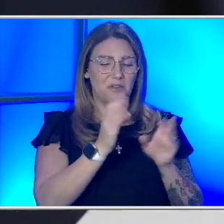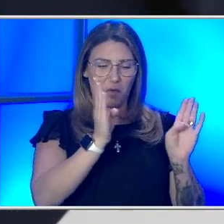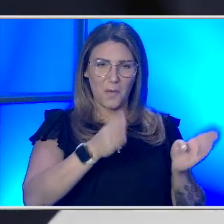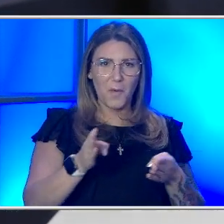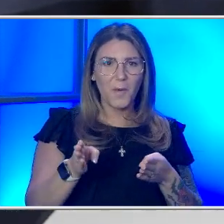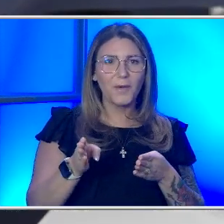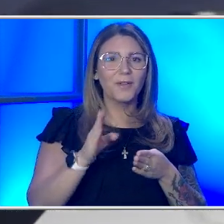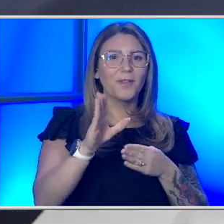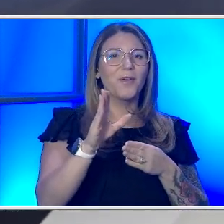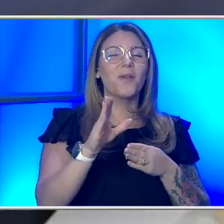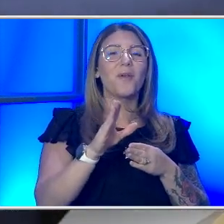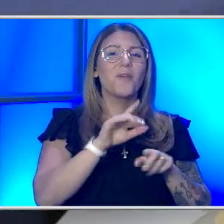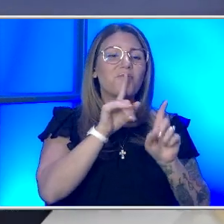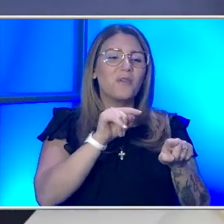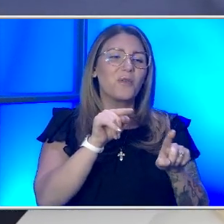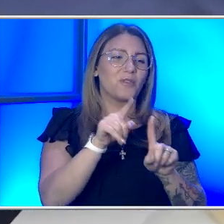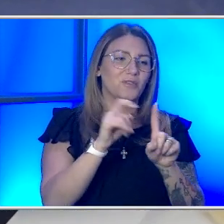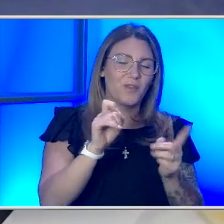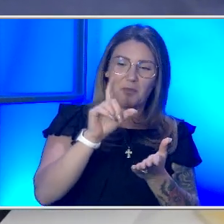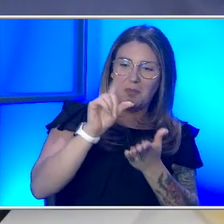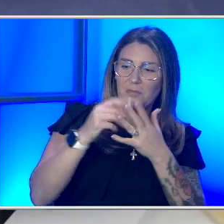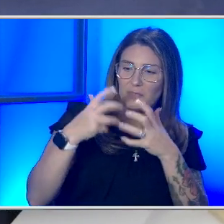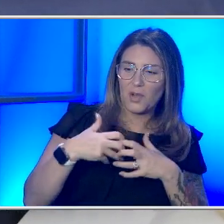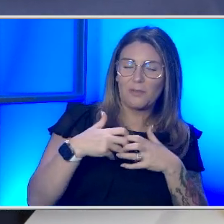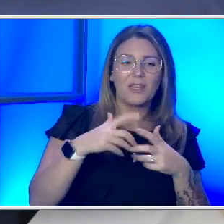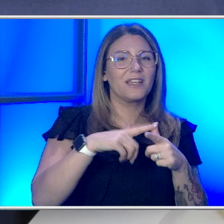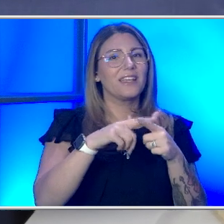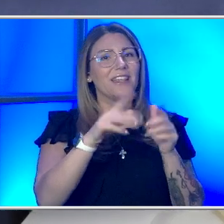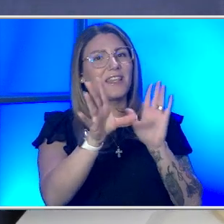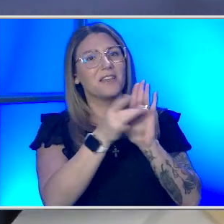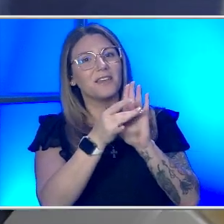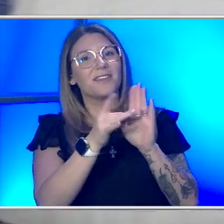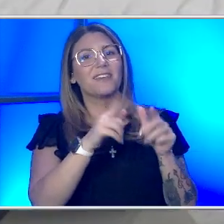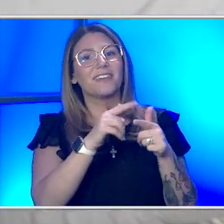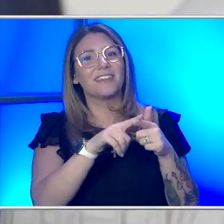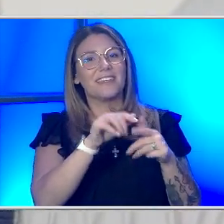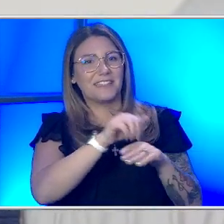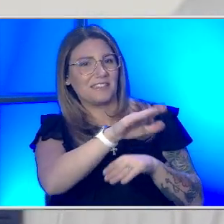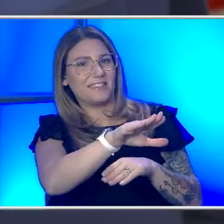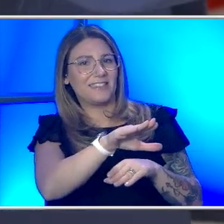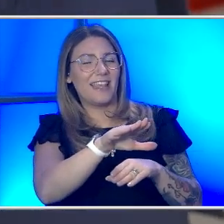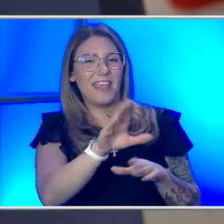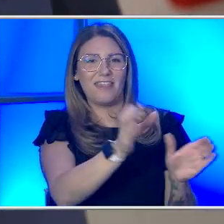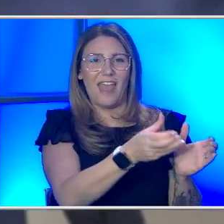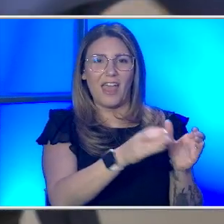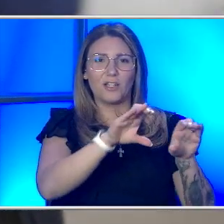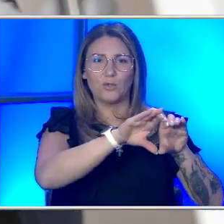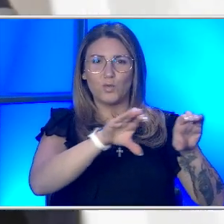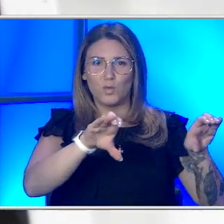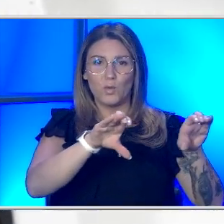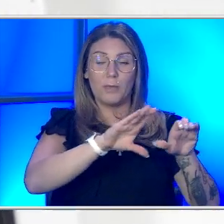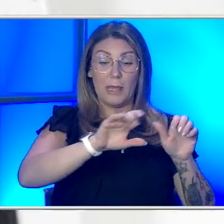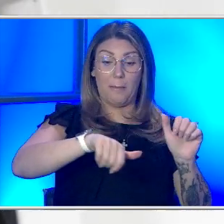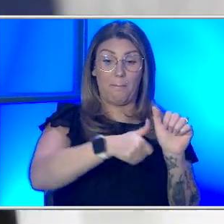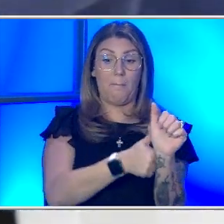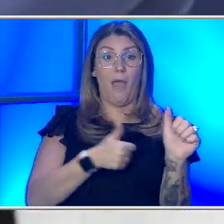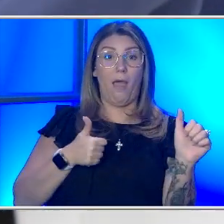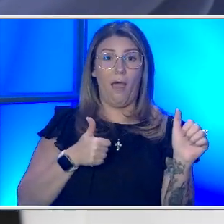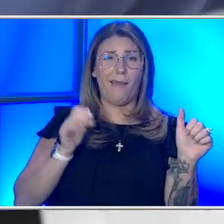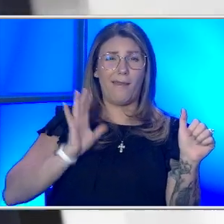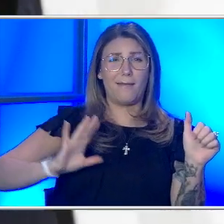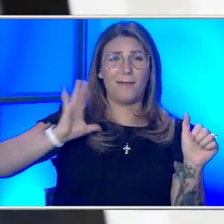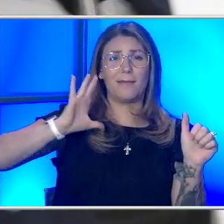on the printer, they tag up the units, they send them through the tube system. In the back of the blood bank is actually where the testing occurs.